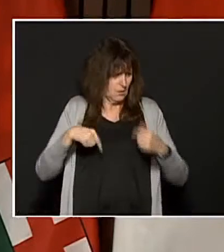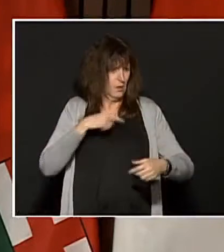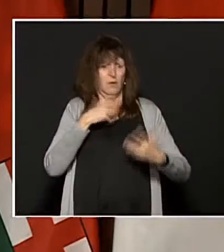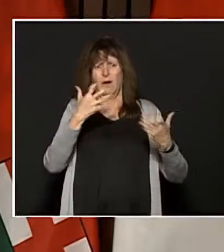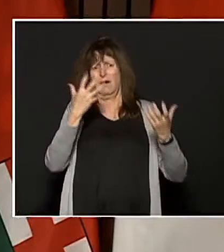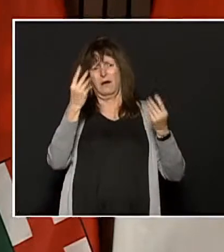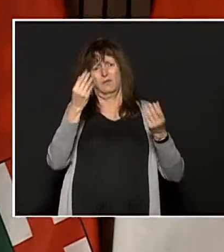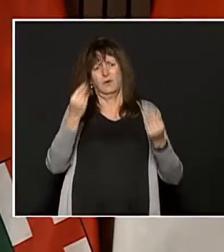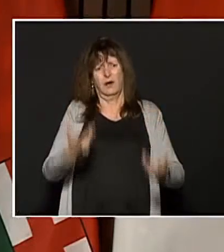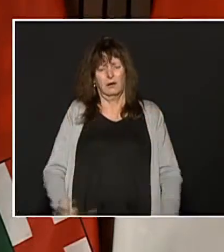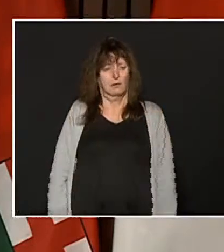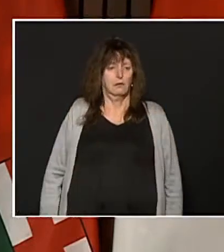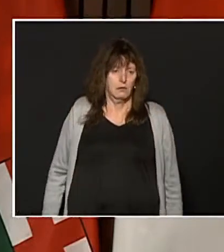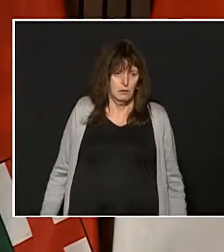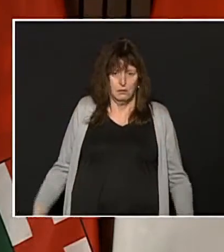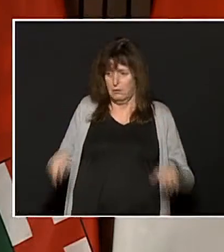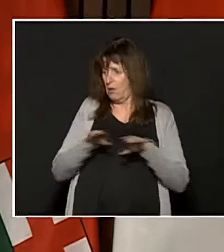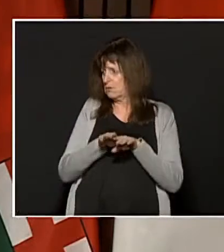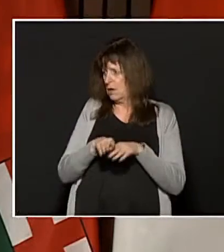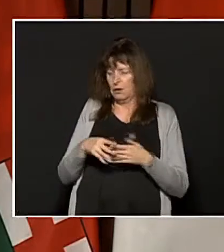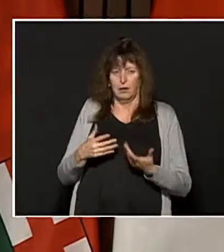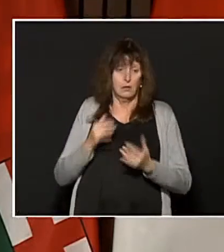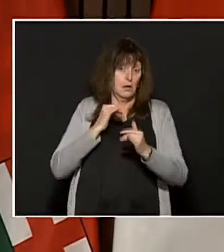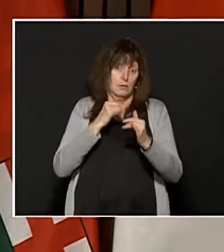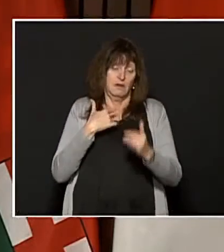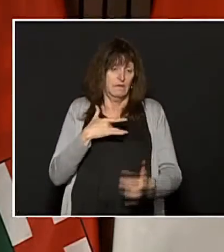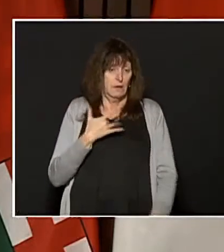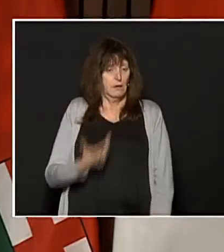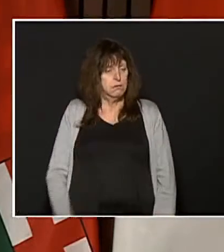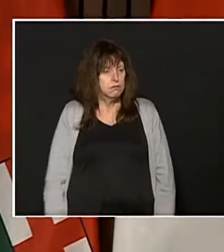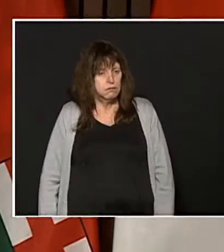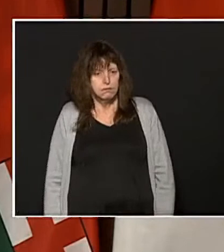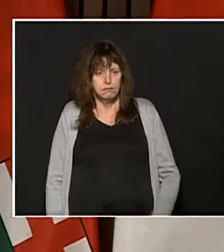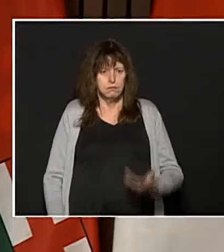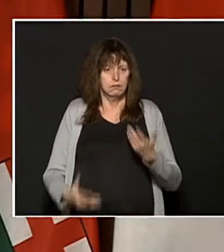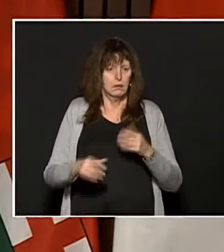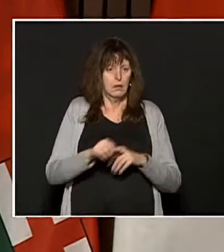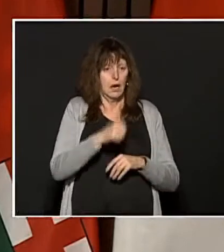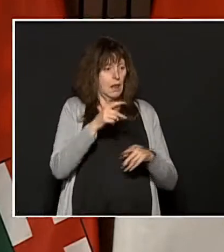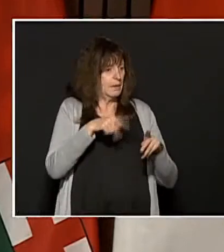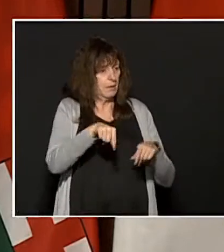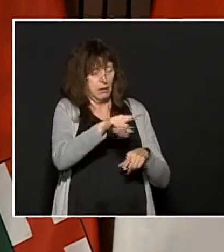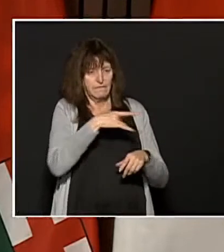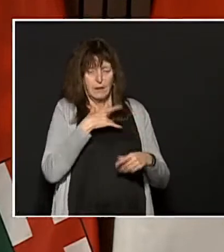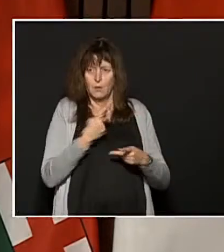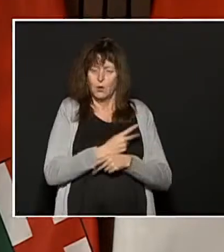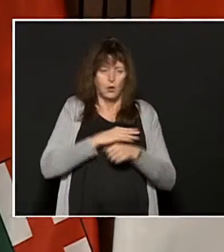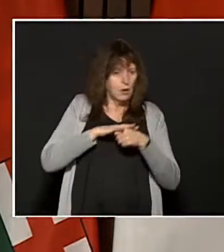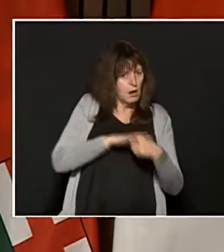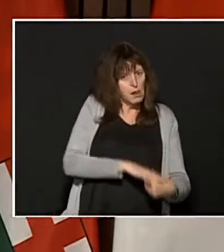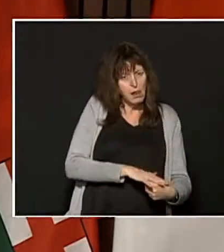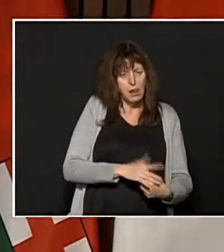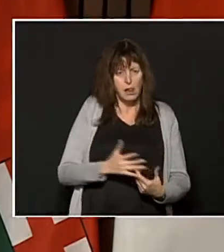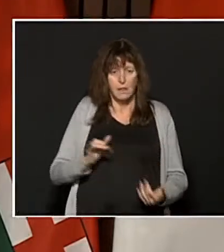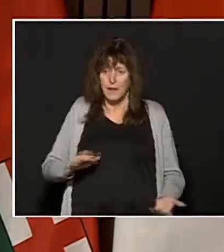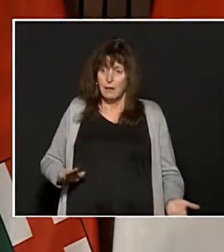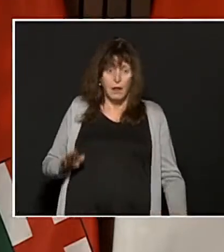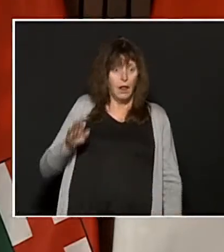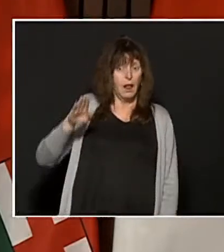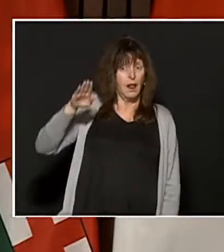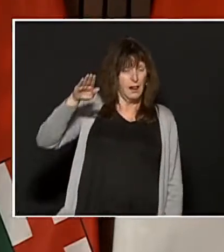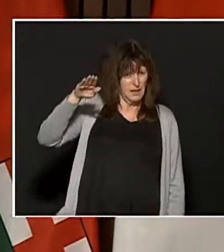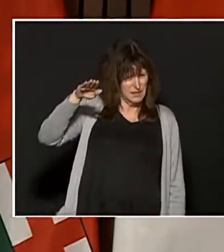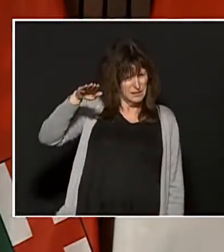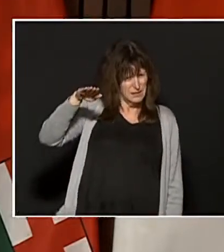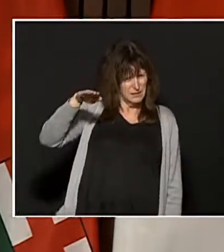them very, very hard, and I know many people find them much, much harder. But just at this point where we're cresting, we have to be as careful as we can, and